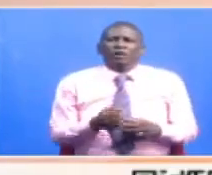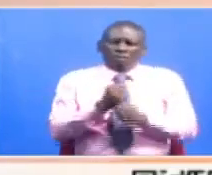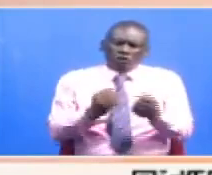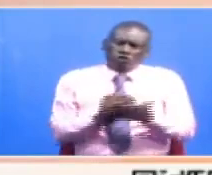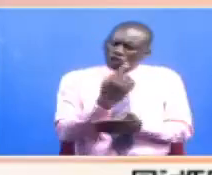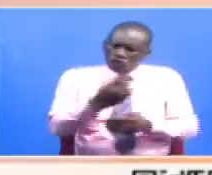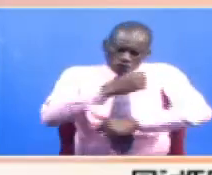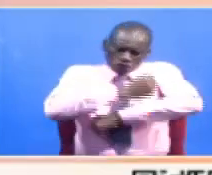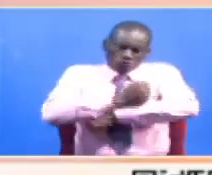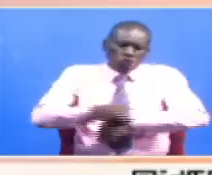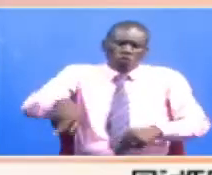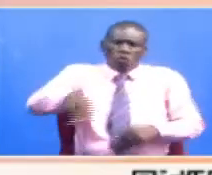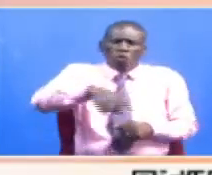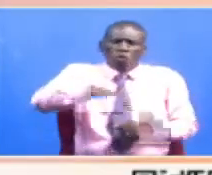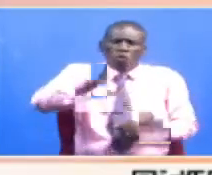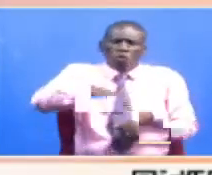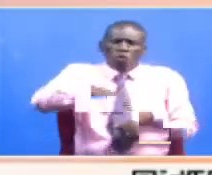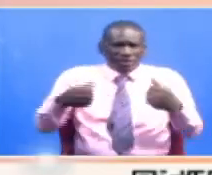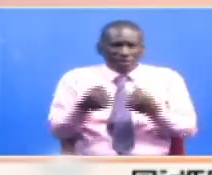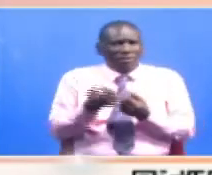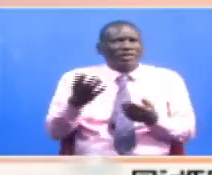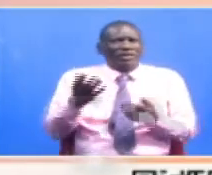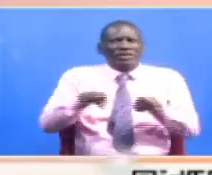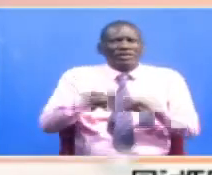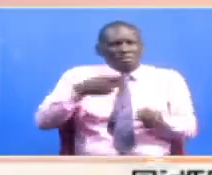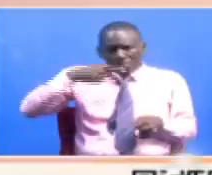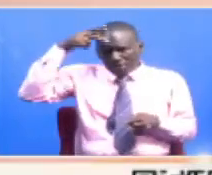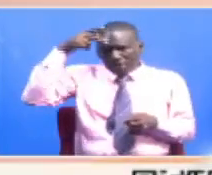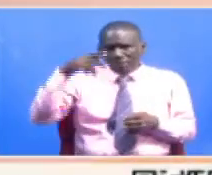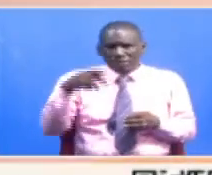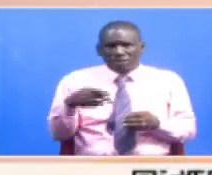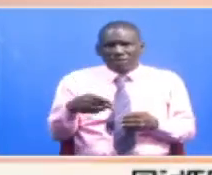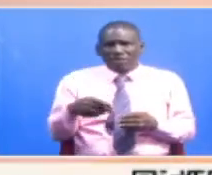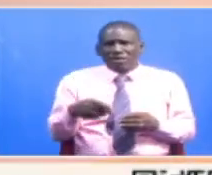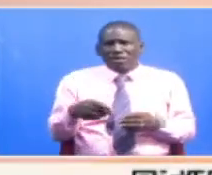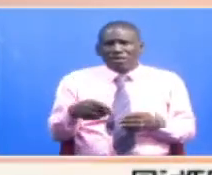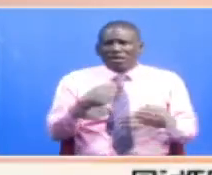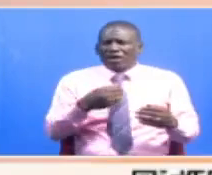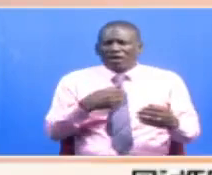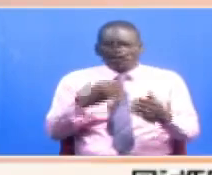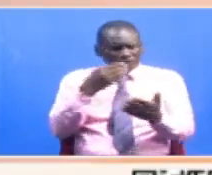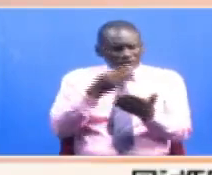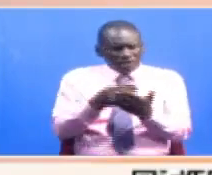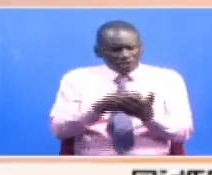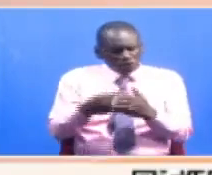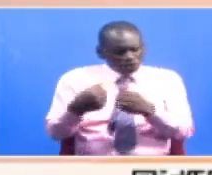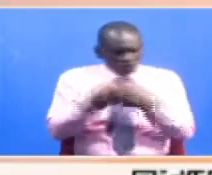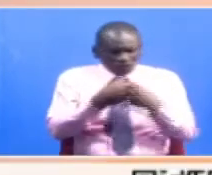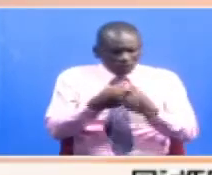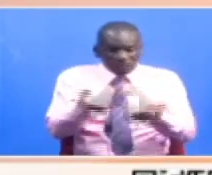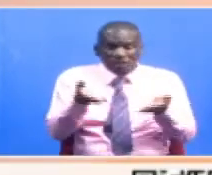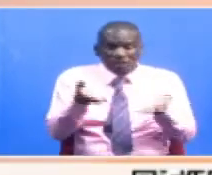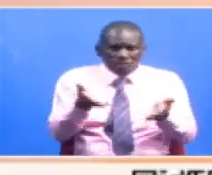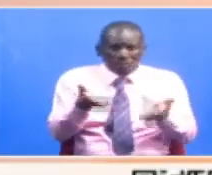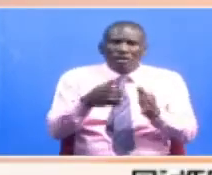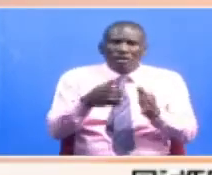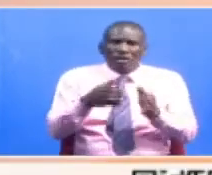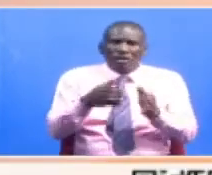because we know what is happening, even parents are undergoing difficult financial challenges,